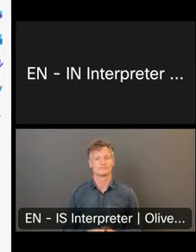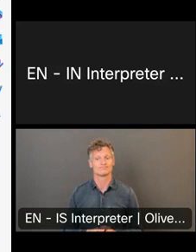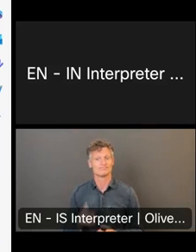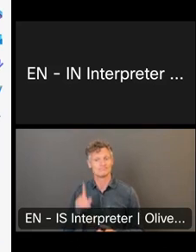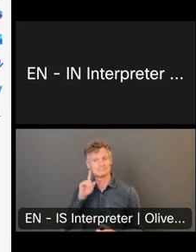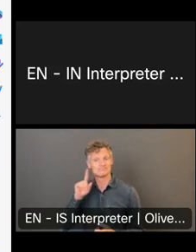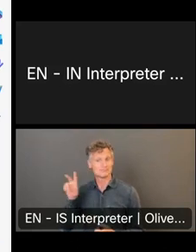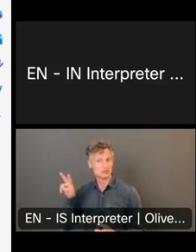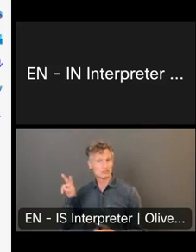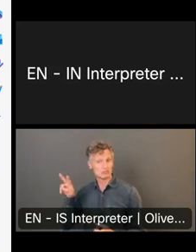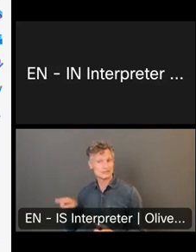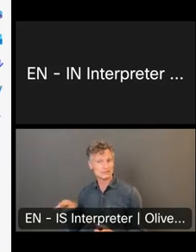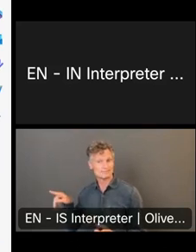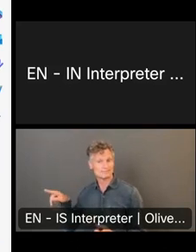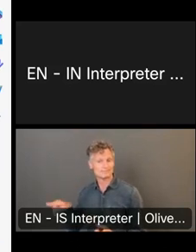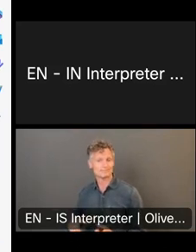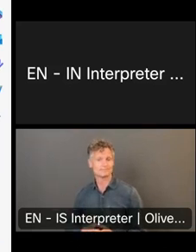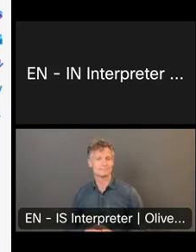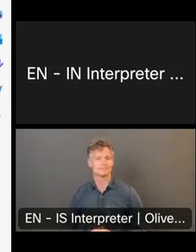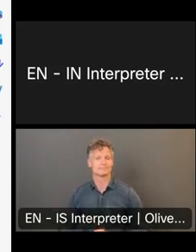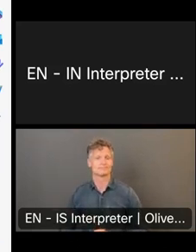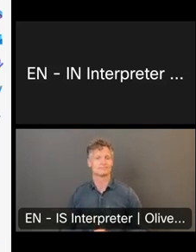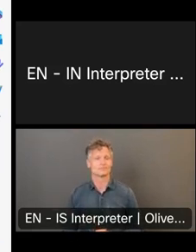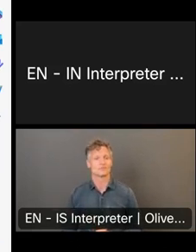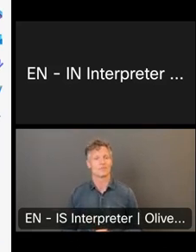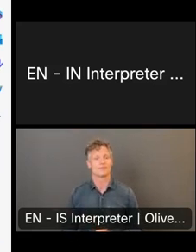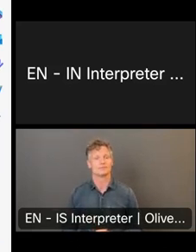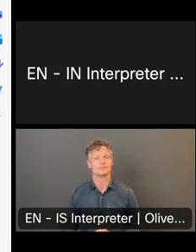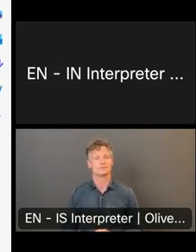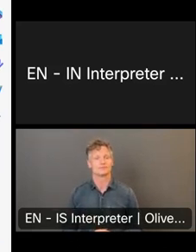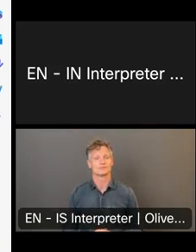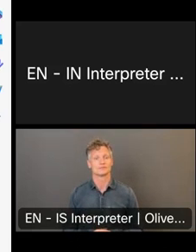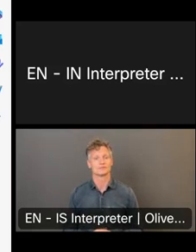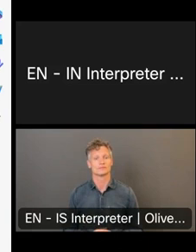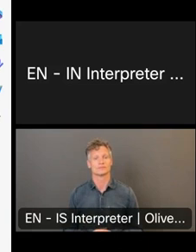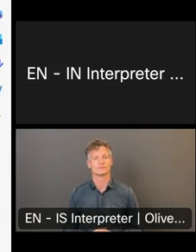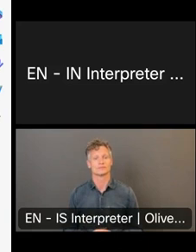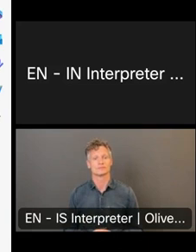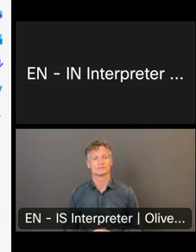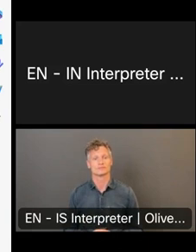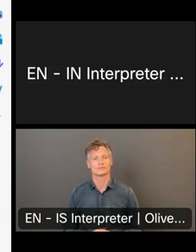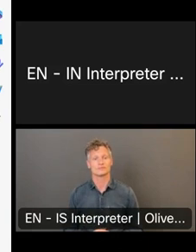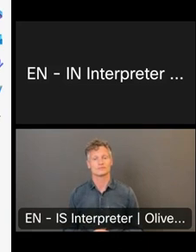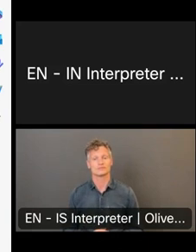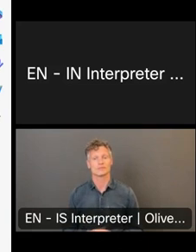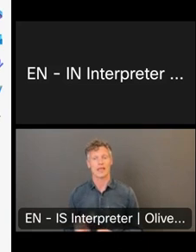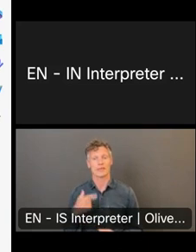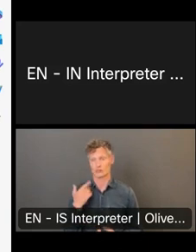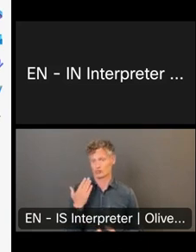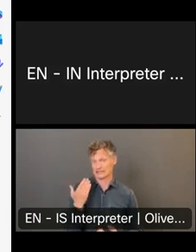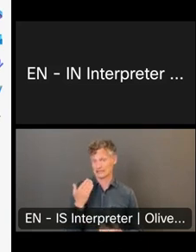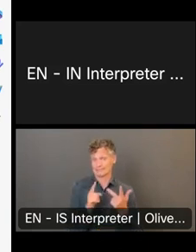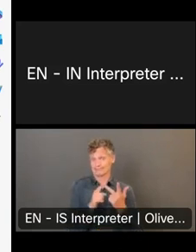Sprach Theorie, Bühler goes on to describe the key role of the expressive function of language. And more recently, Malkiel